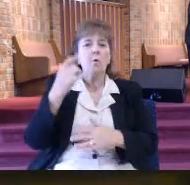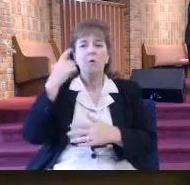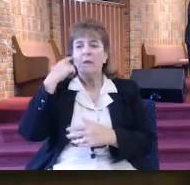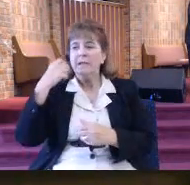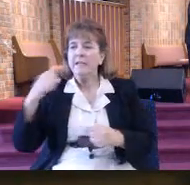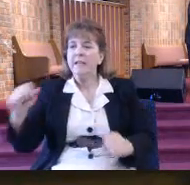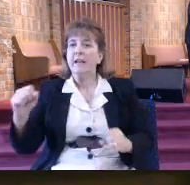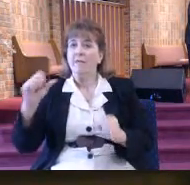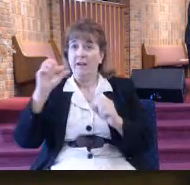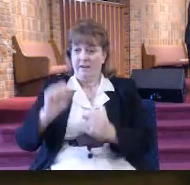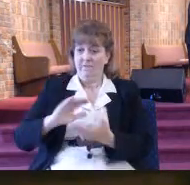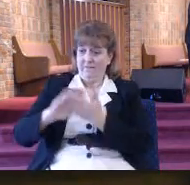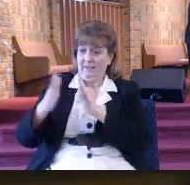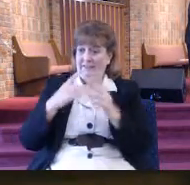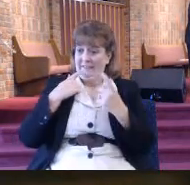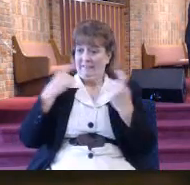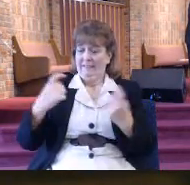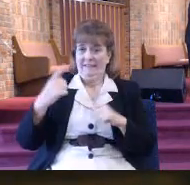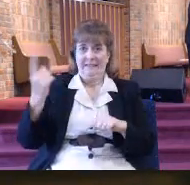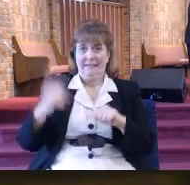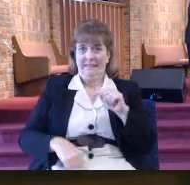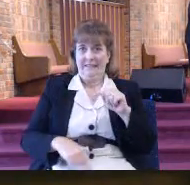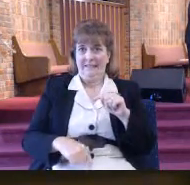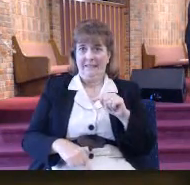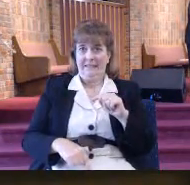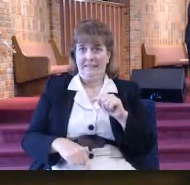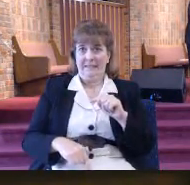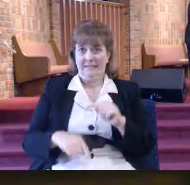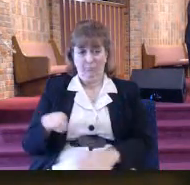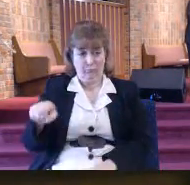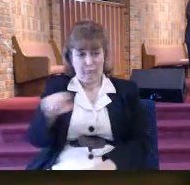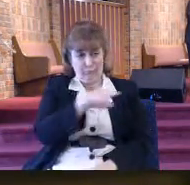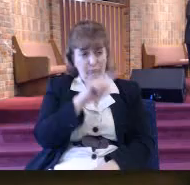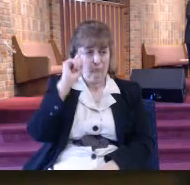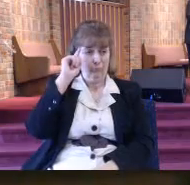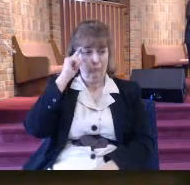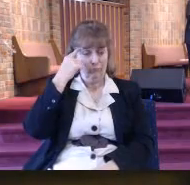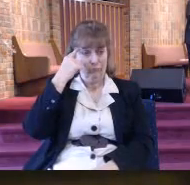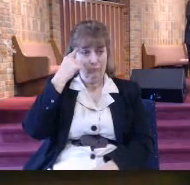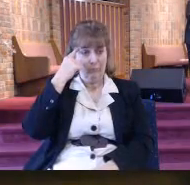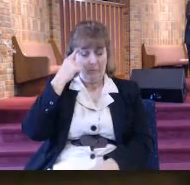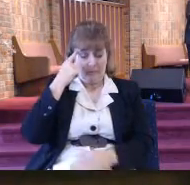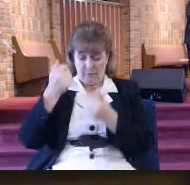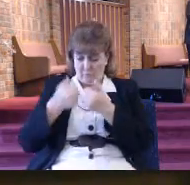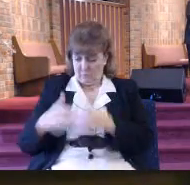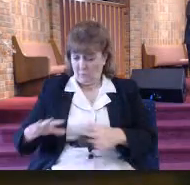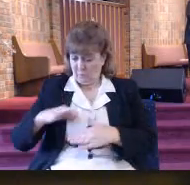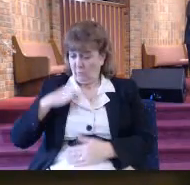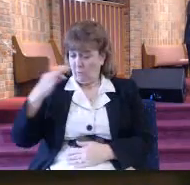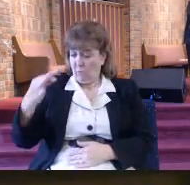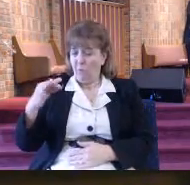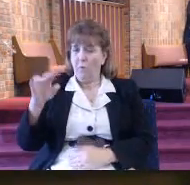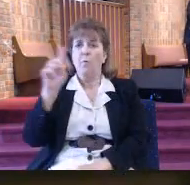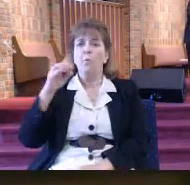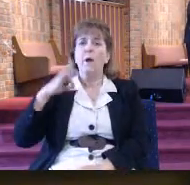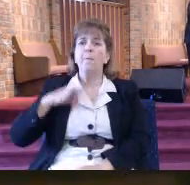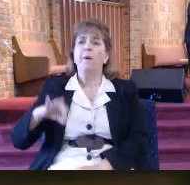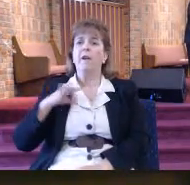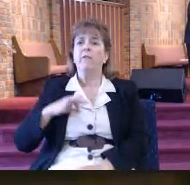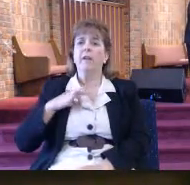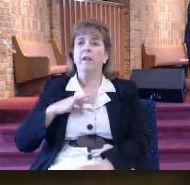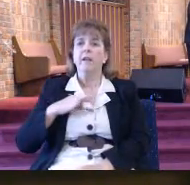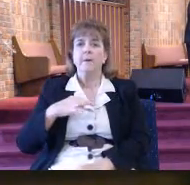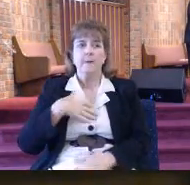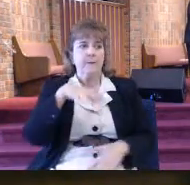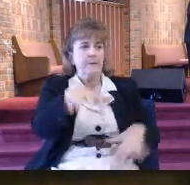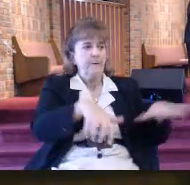whole. What shall it profit thee, O man, if thou shouldst lose thy soul? The heaping up of riches